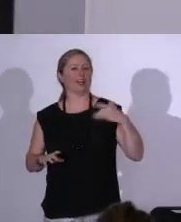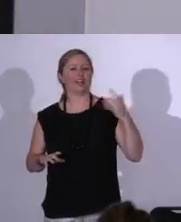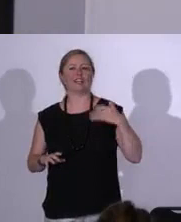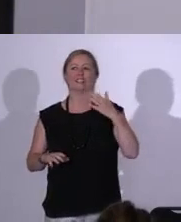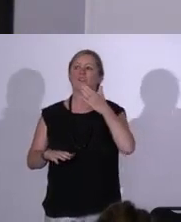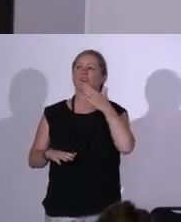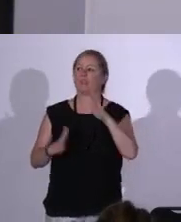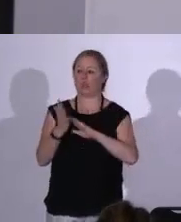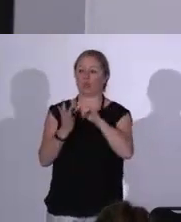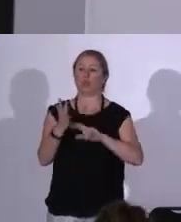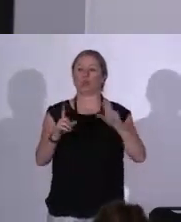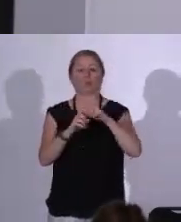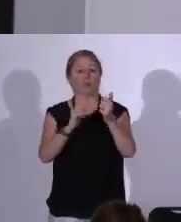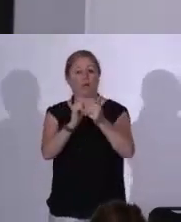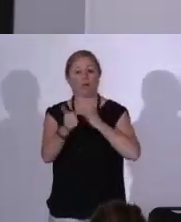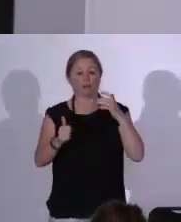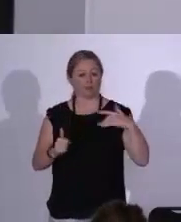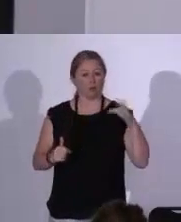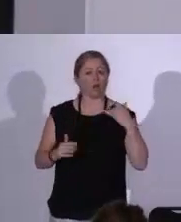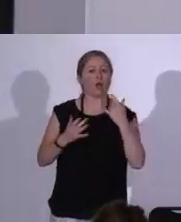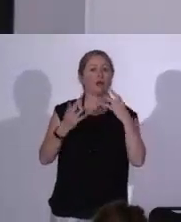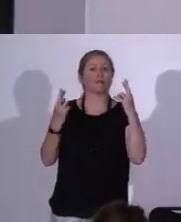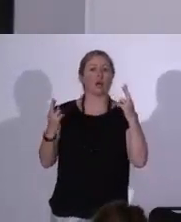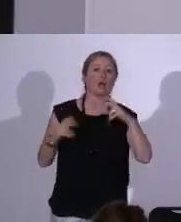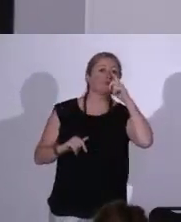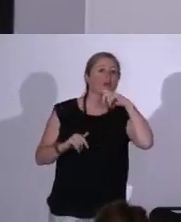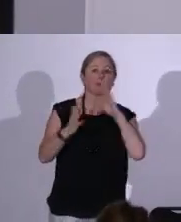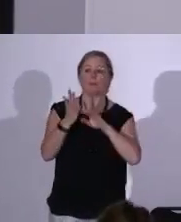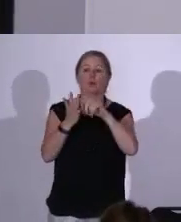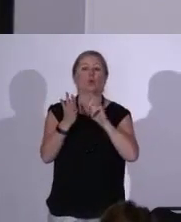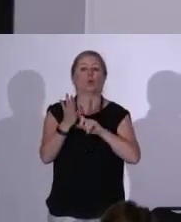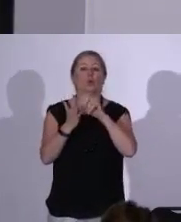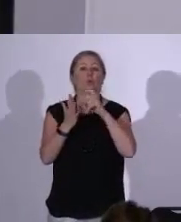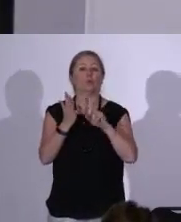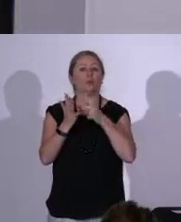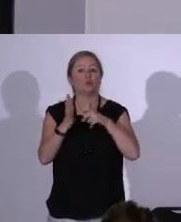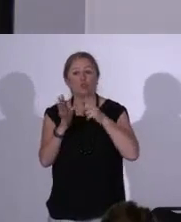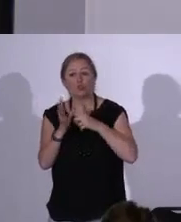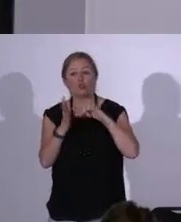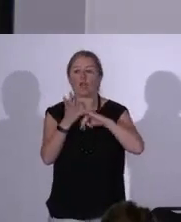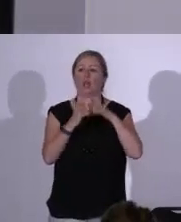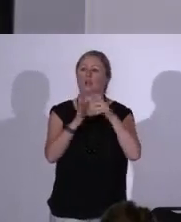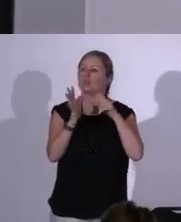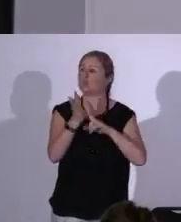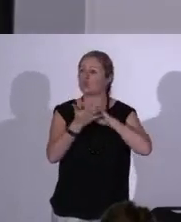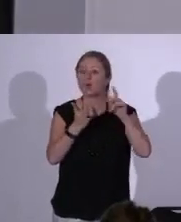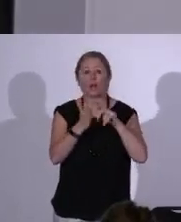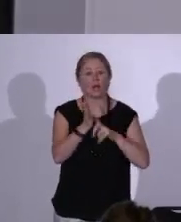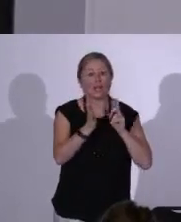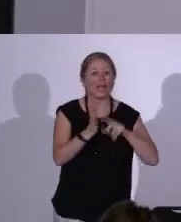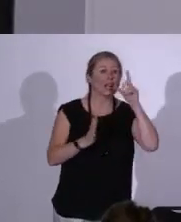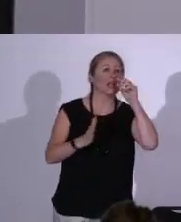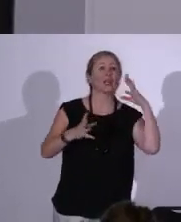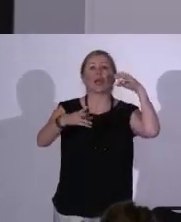MySport Live. So hopefully people in Mildura and Swan Hill and anywhere else can tune in and ask questions via